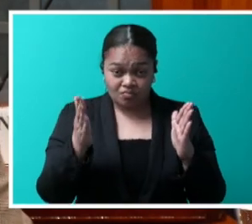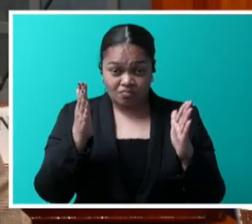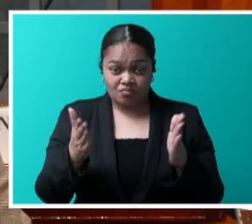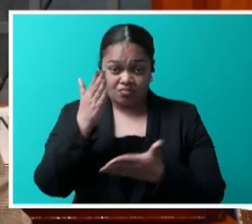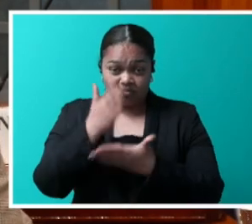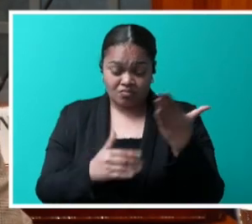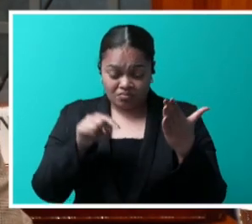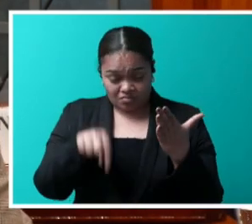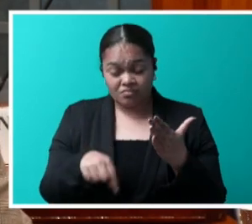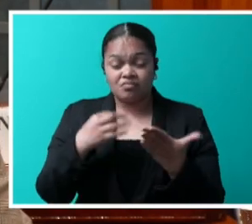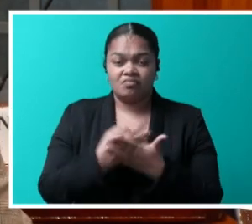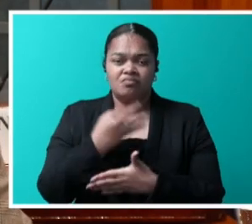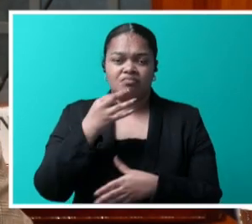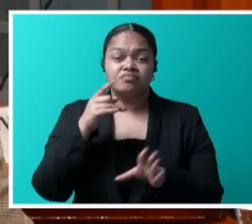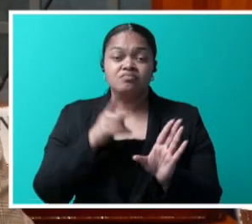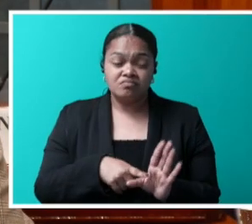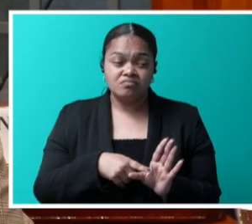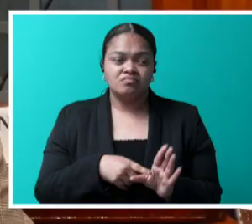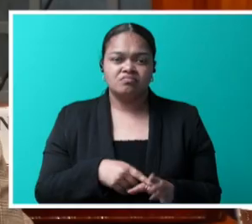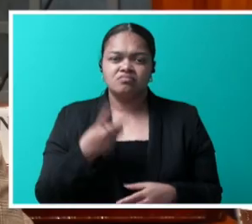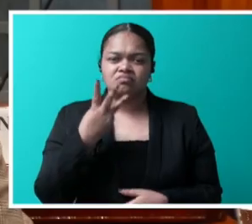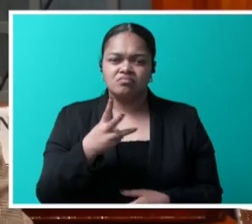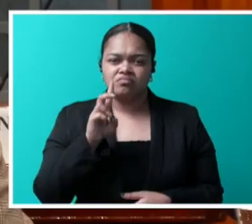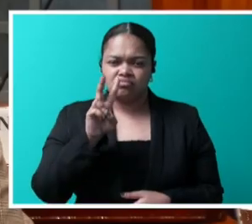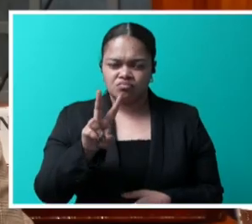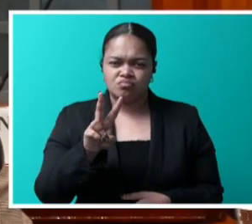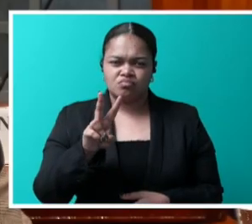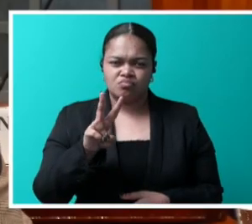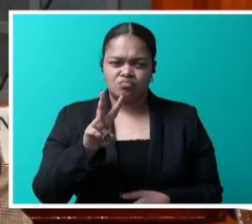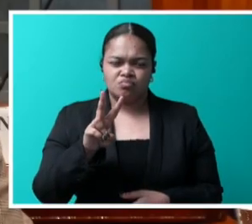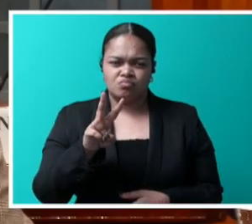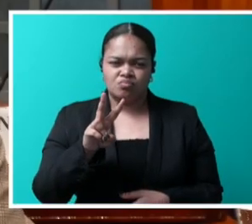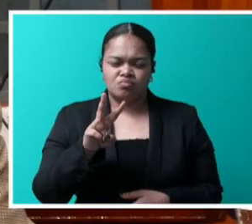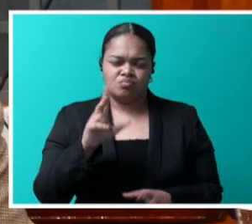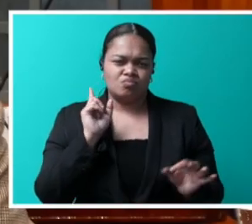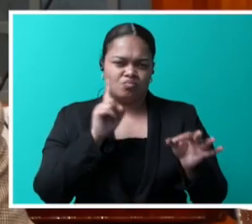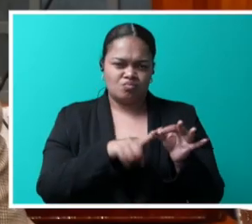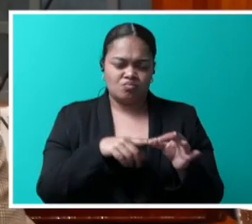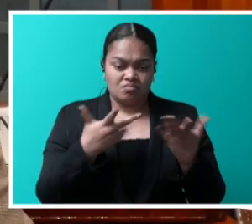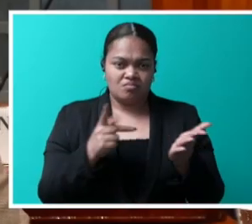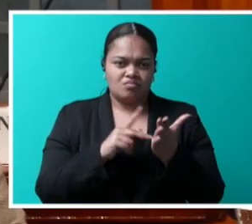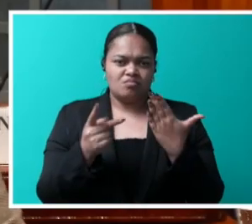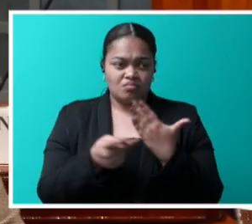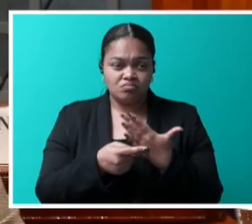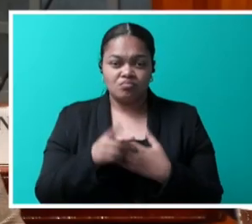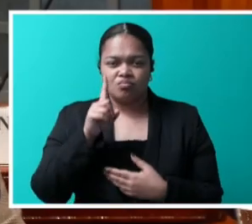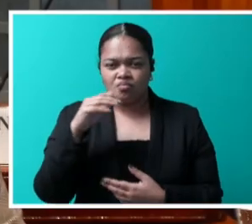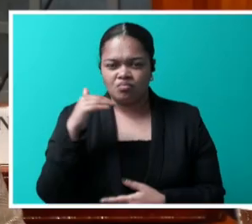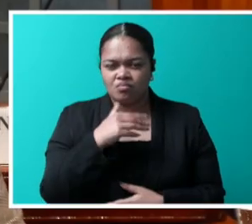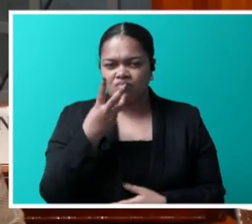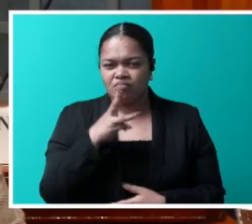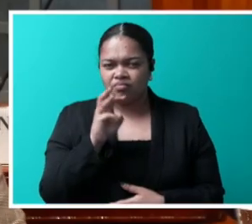this financial year alone, 32 boreholes. And we are now projecting approximately